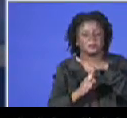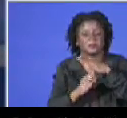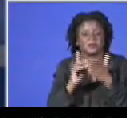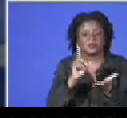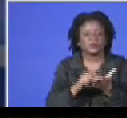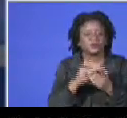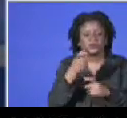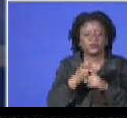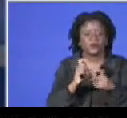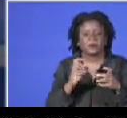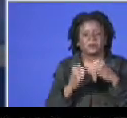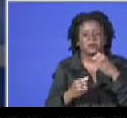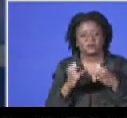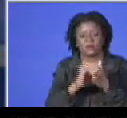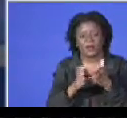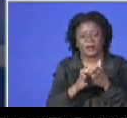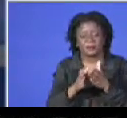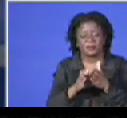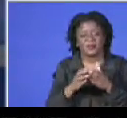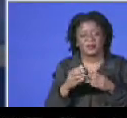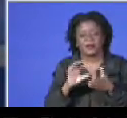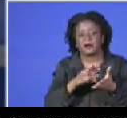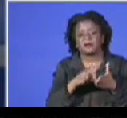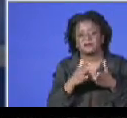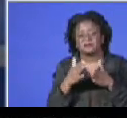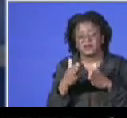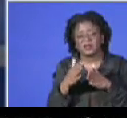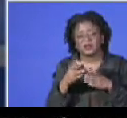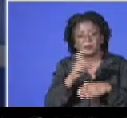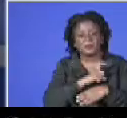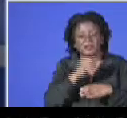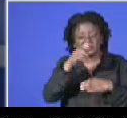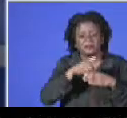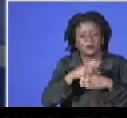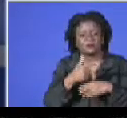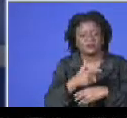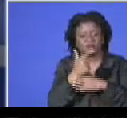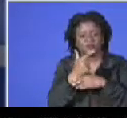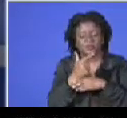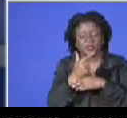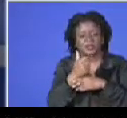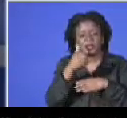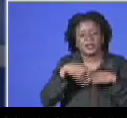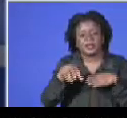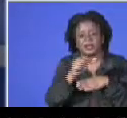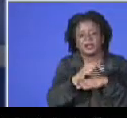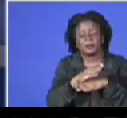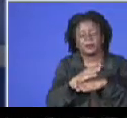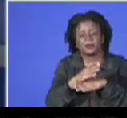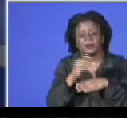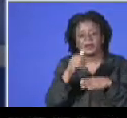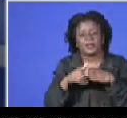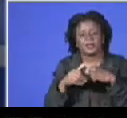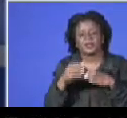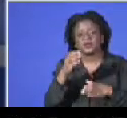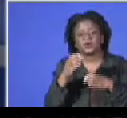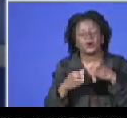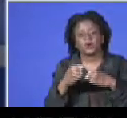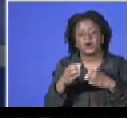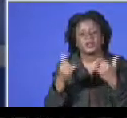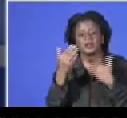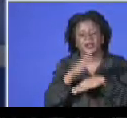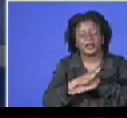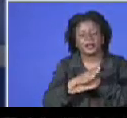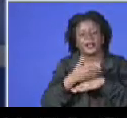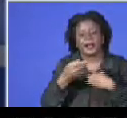In news from the crime beat, a fatal police-involved shooting over in Abaco in the hands of Her Majesty's coroner tonight. Police report that the incident